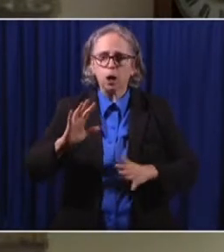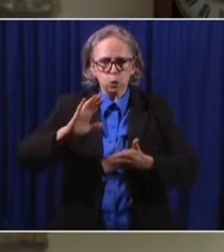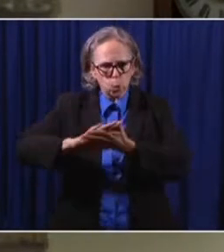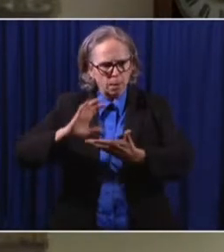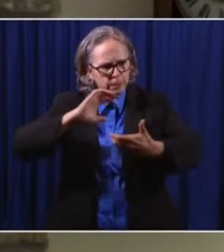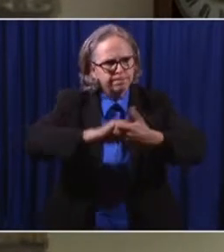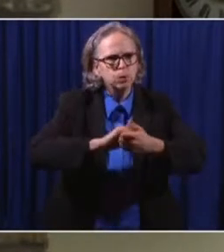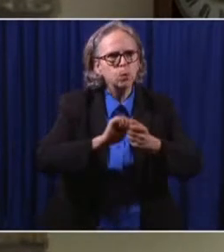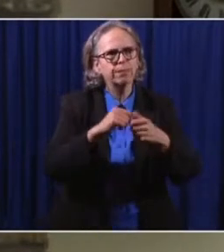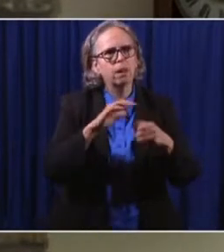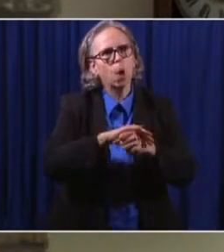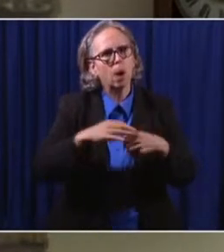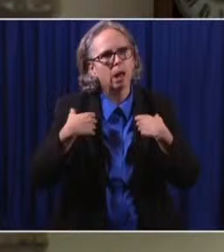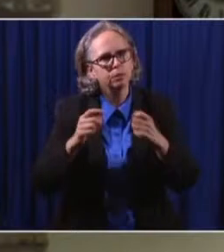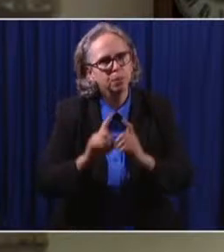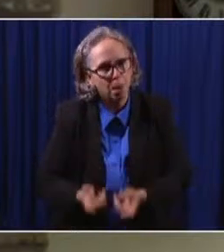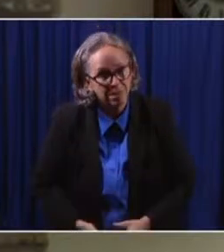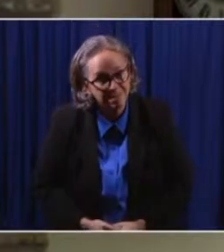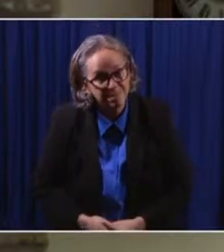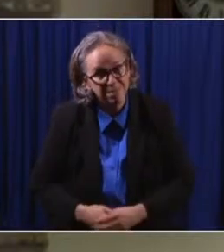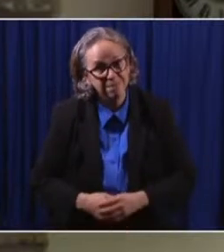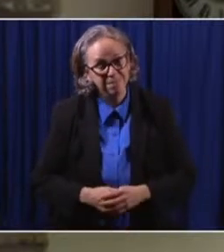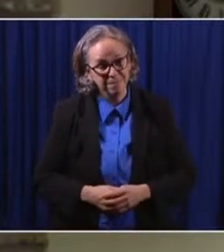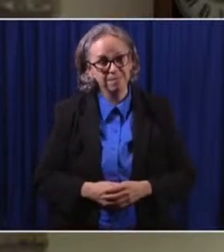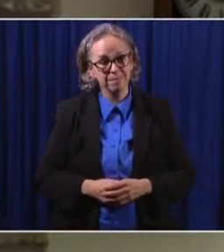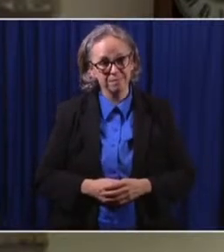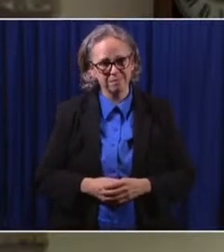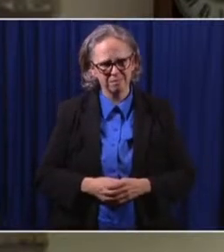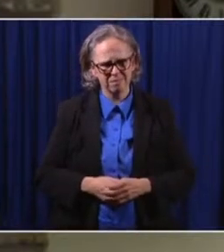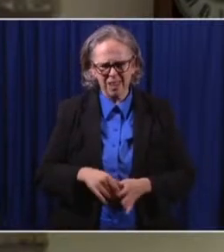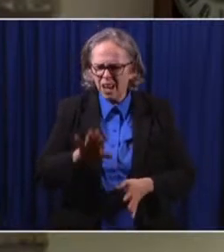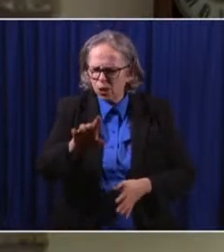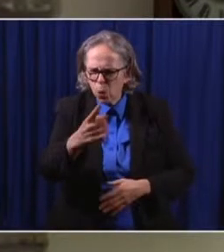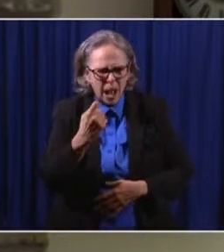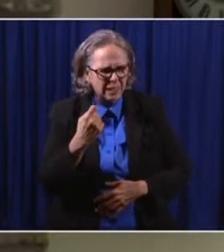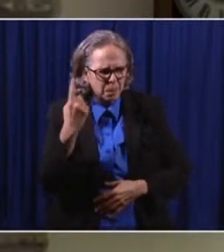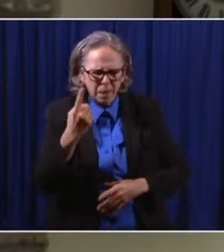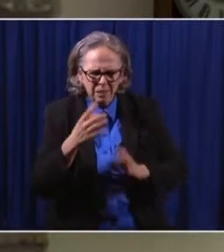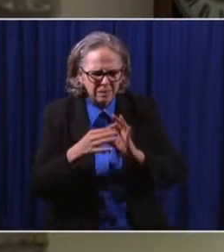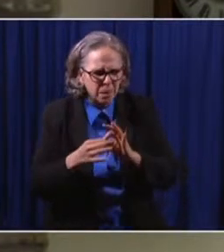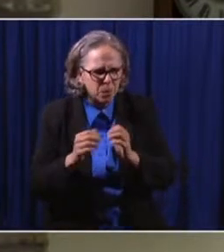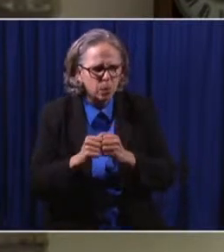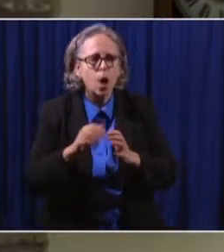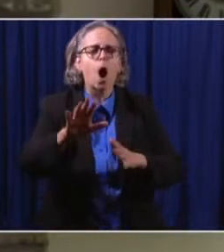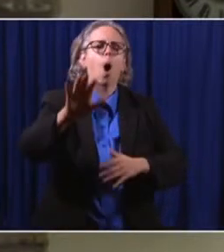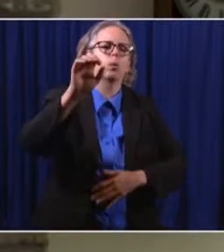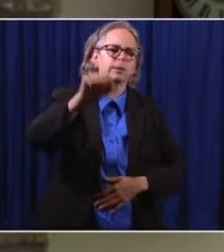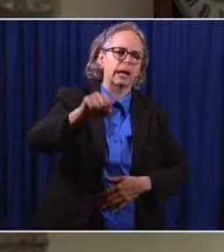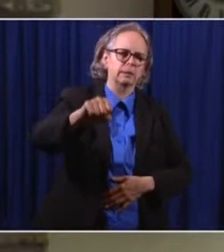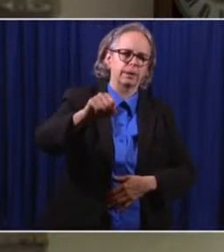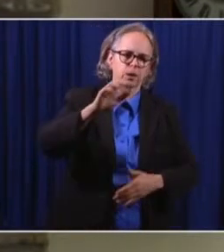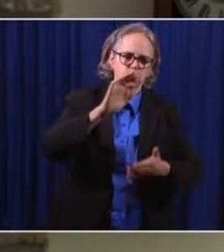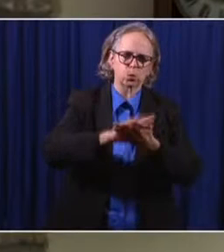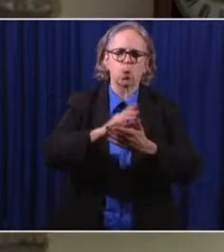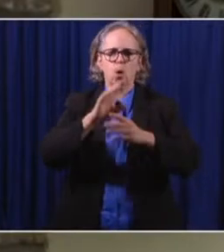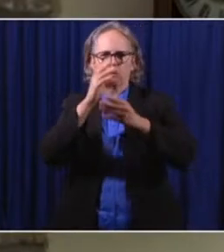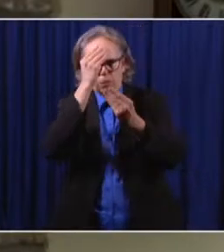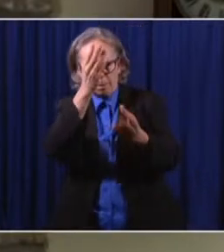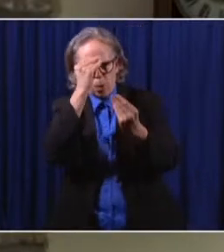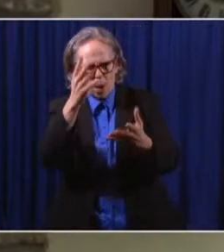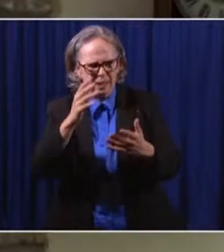the first part of your question, had to do with what kind of specificity are we going to require? Look, we've got to balance